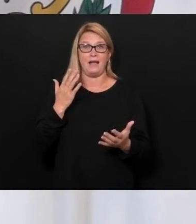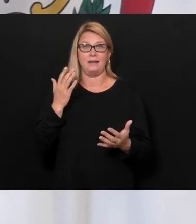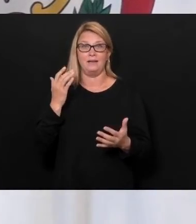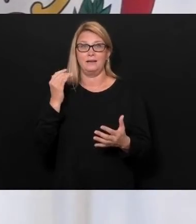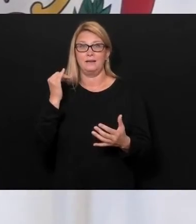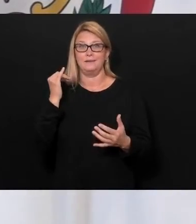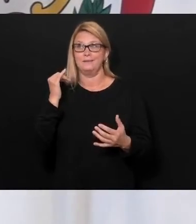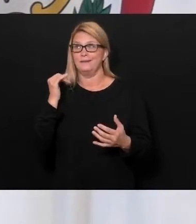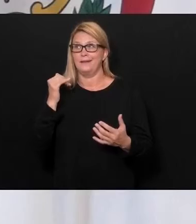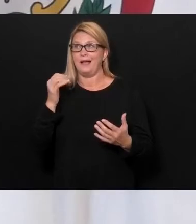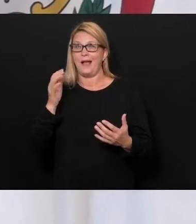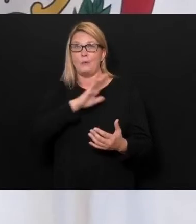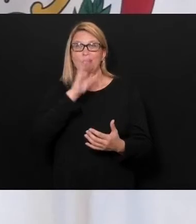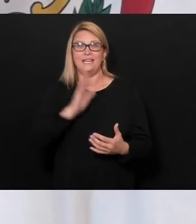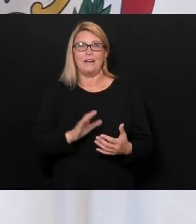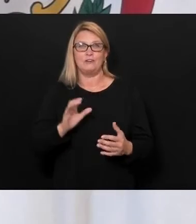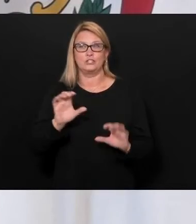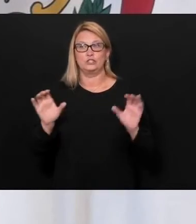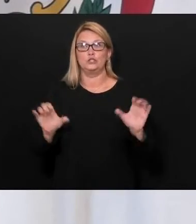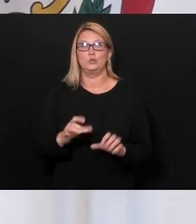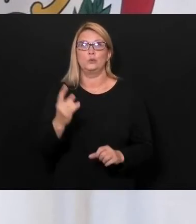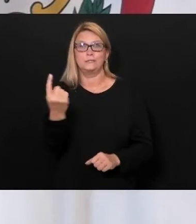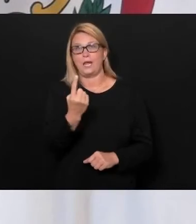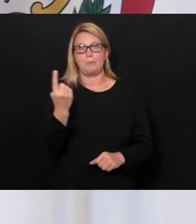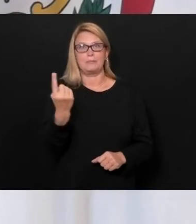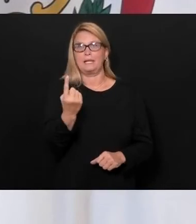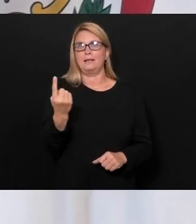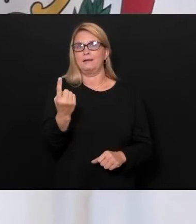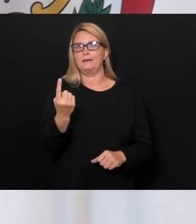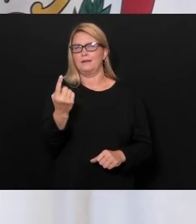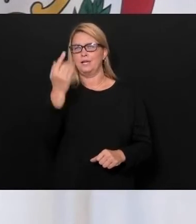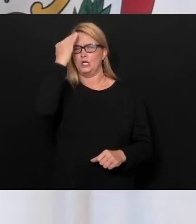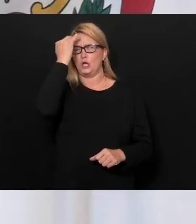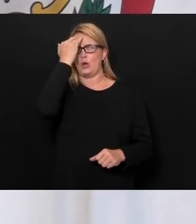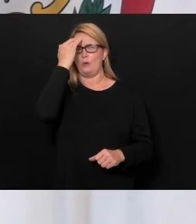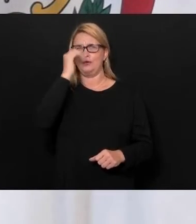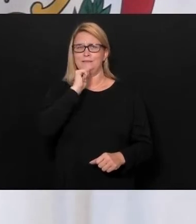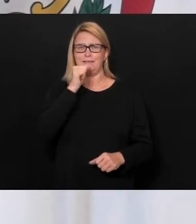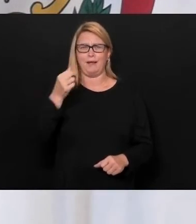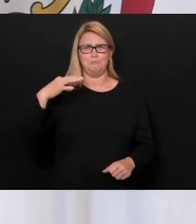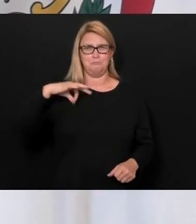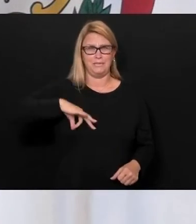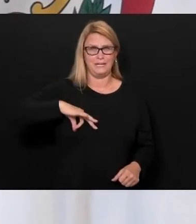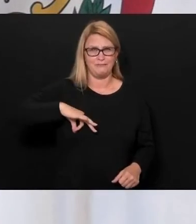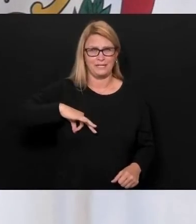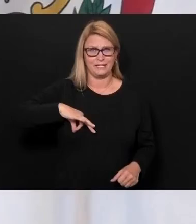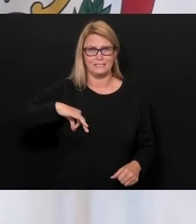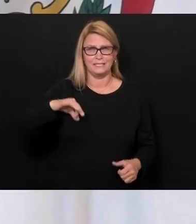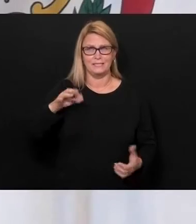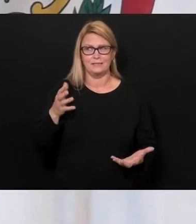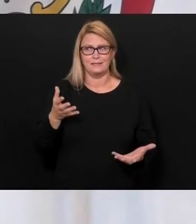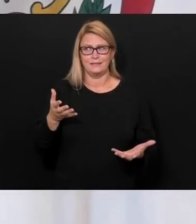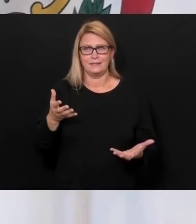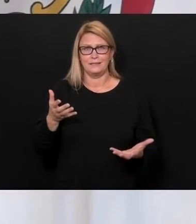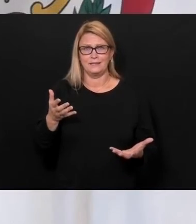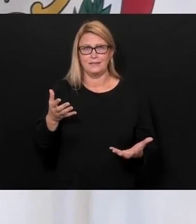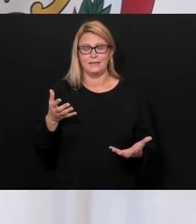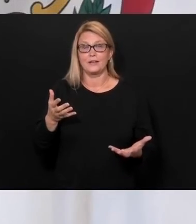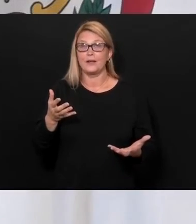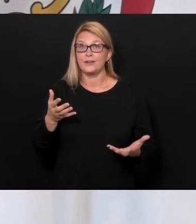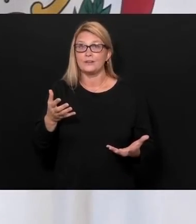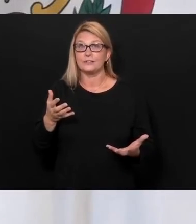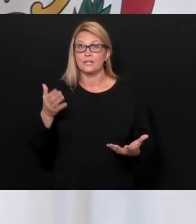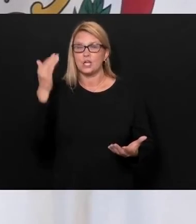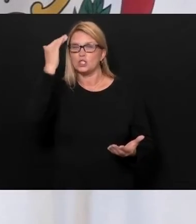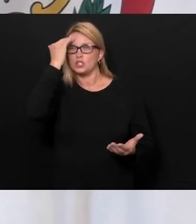symbolic something, knowing that it's not going to really benefit anything to a significant amount,